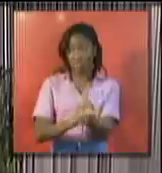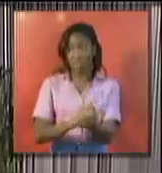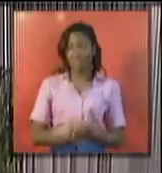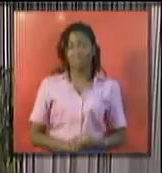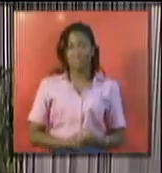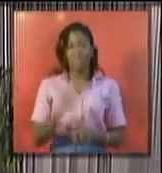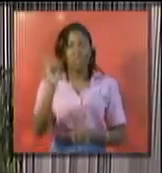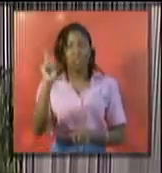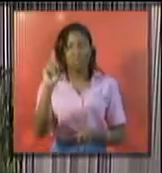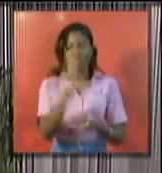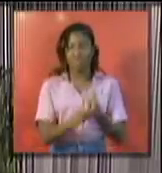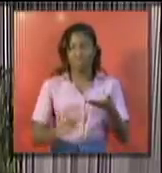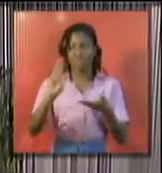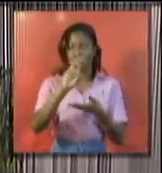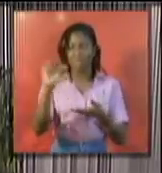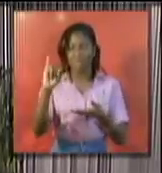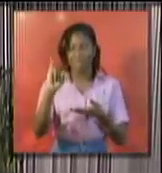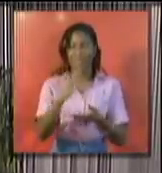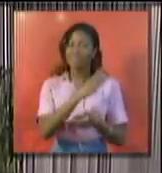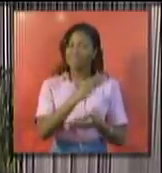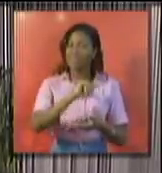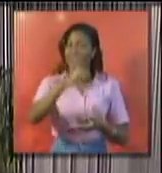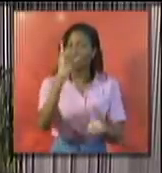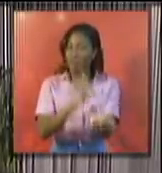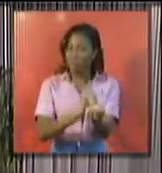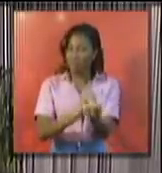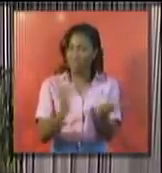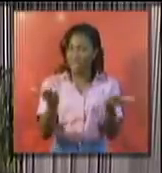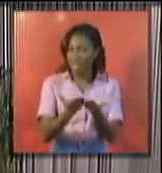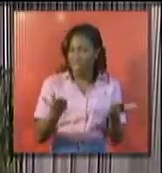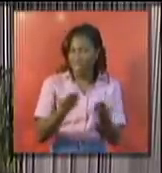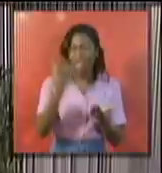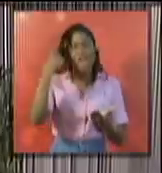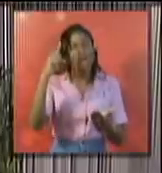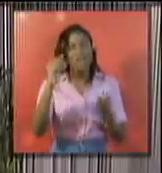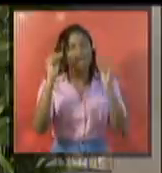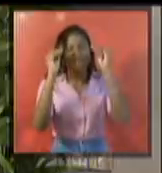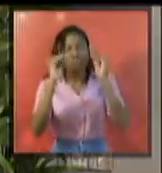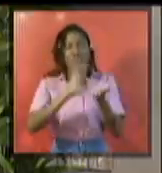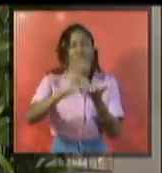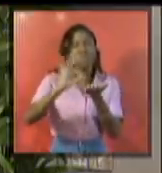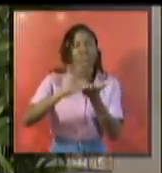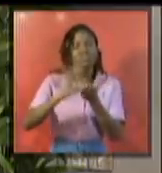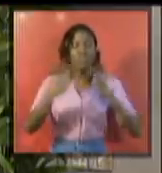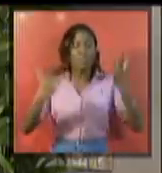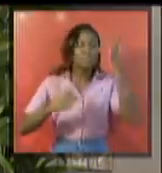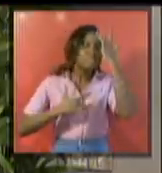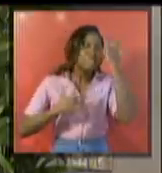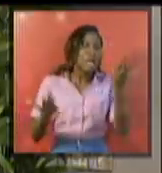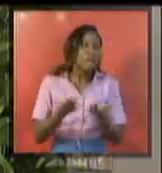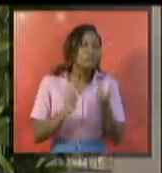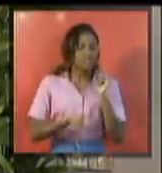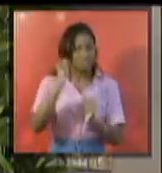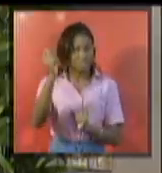Officer, Epidemiology, and Dr. Avery Hines, Technical Director, the Epidemiological Division. I